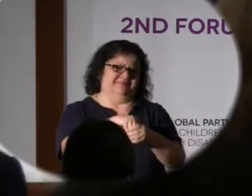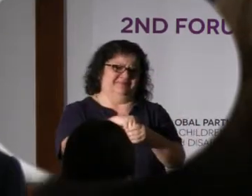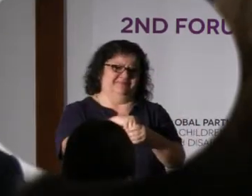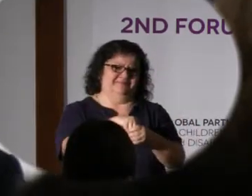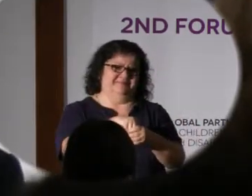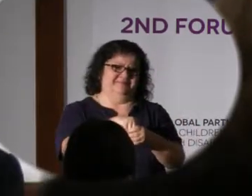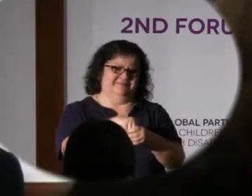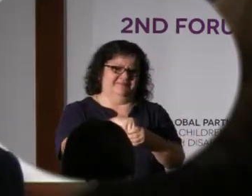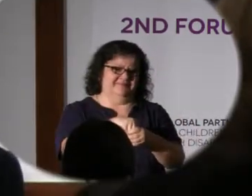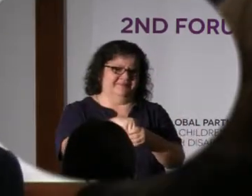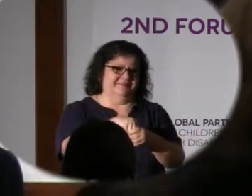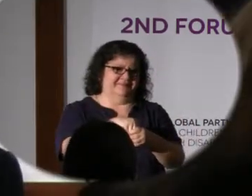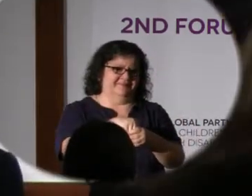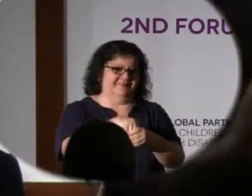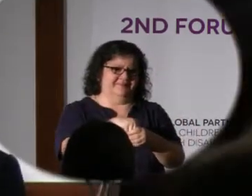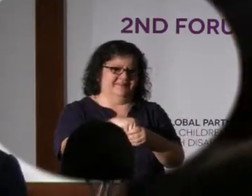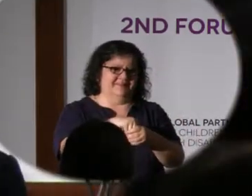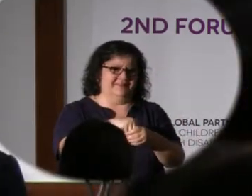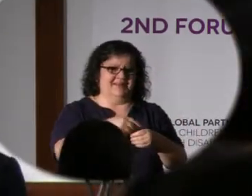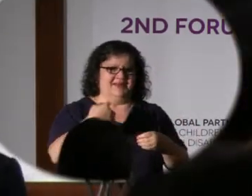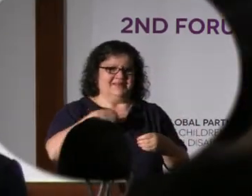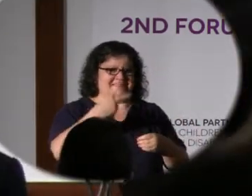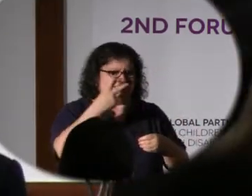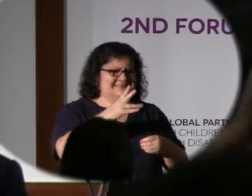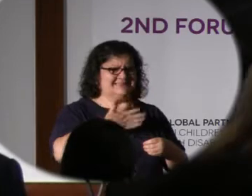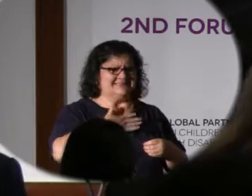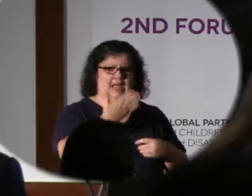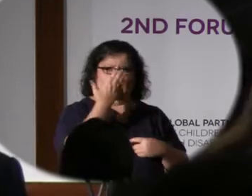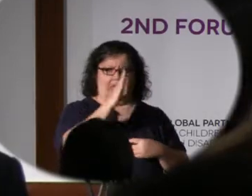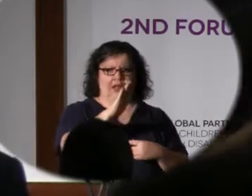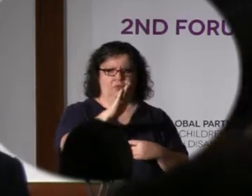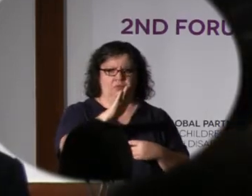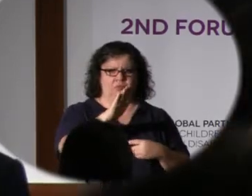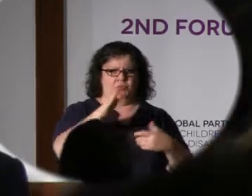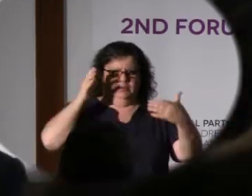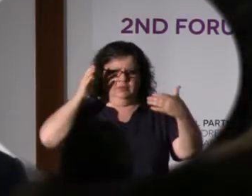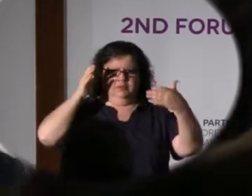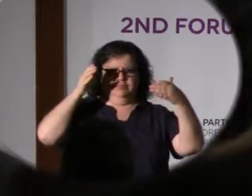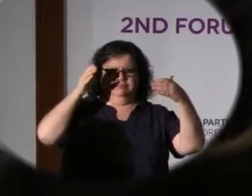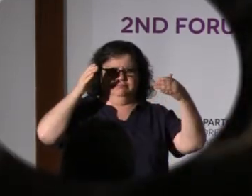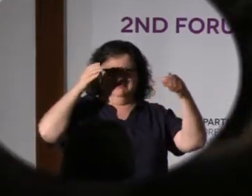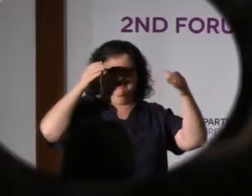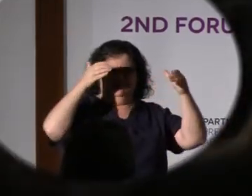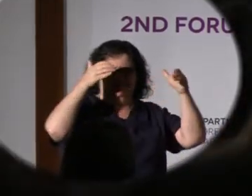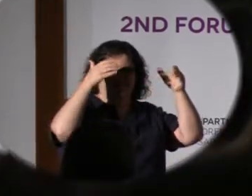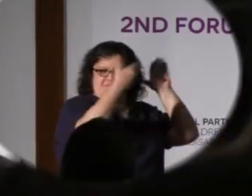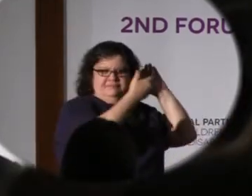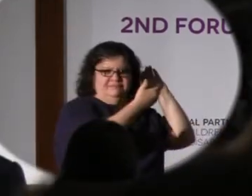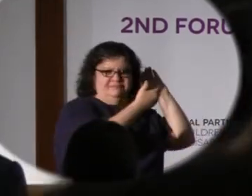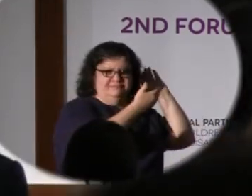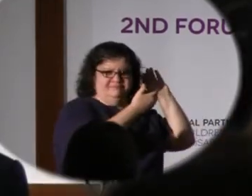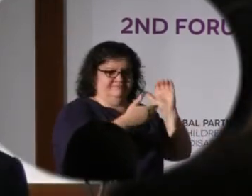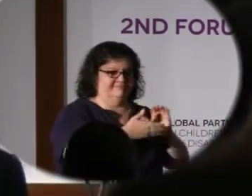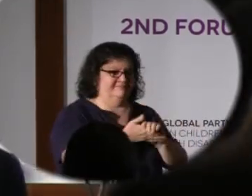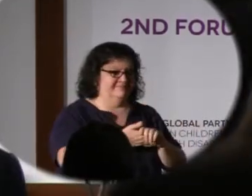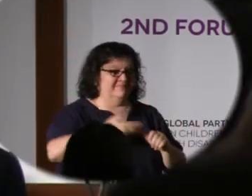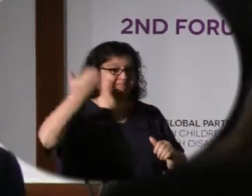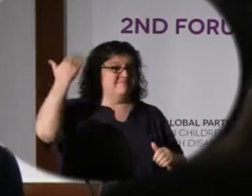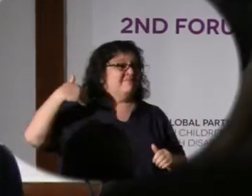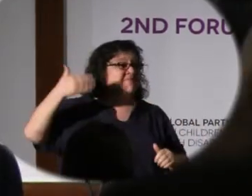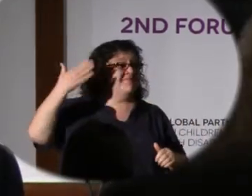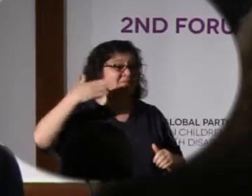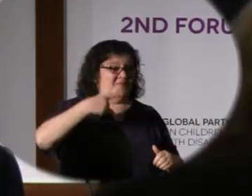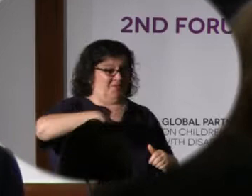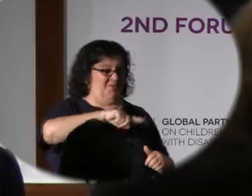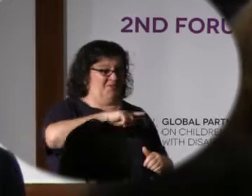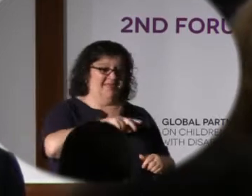in paradigm, that it is not anymore about what some other people will do to the people with disabilities, but indeed it is